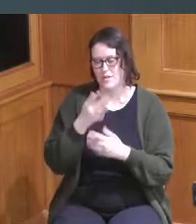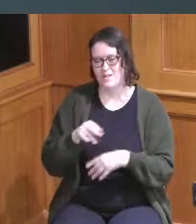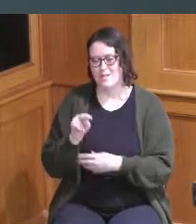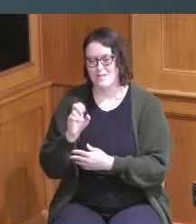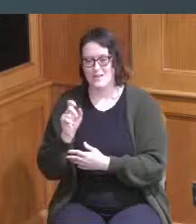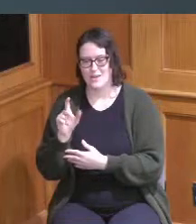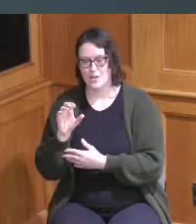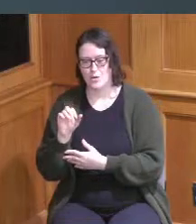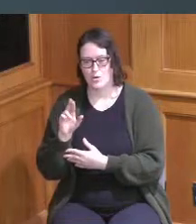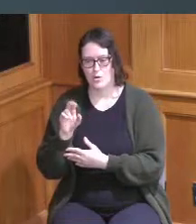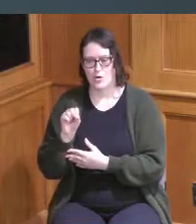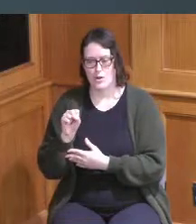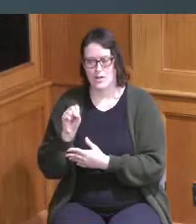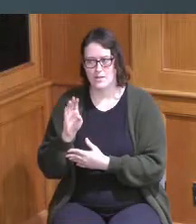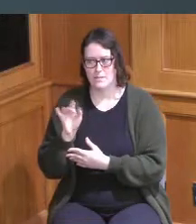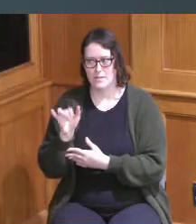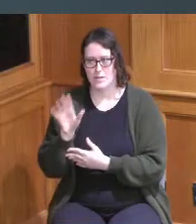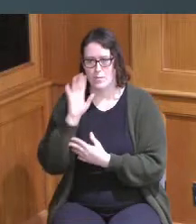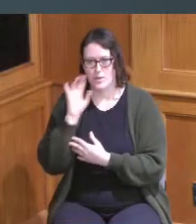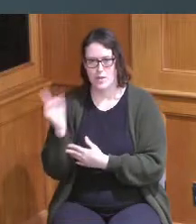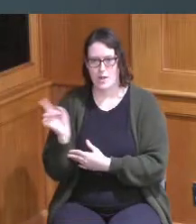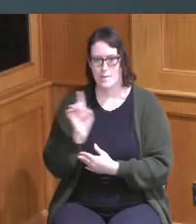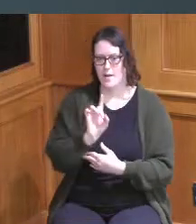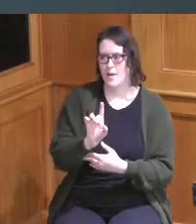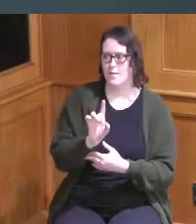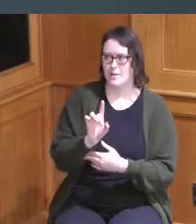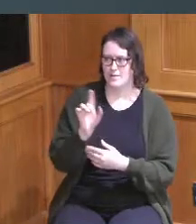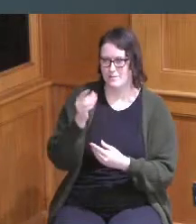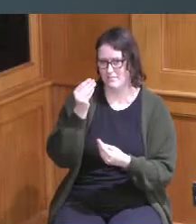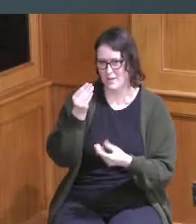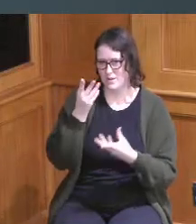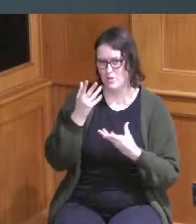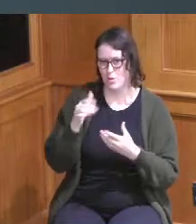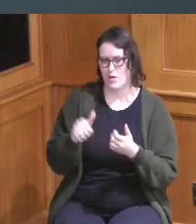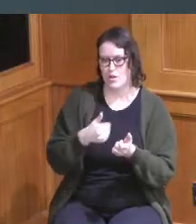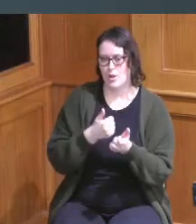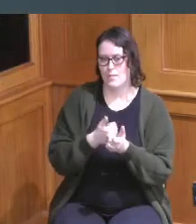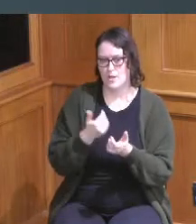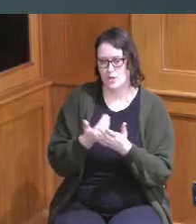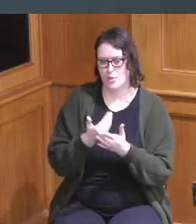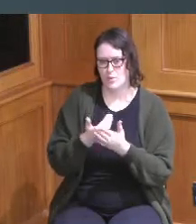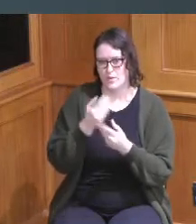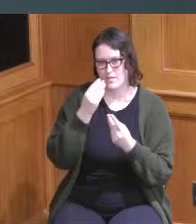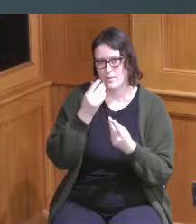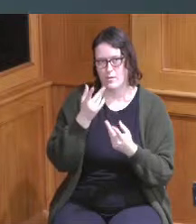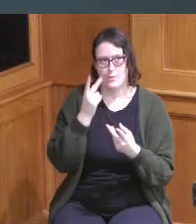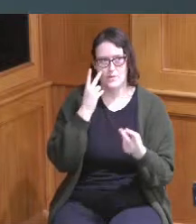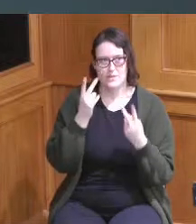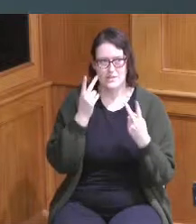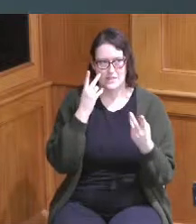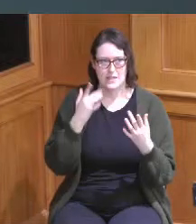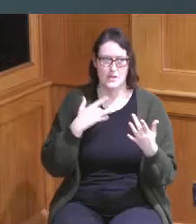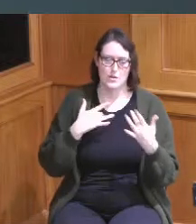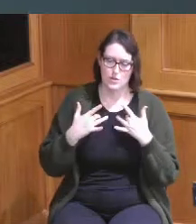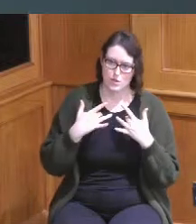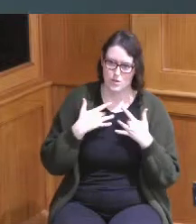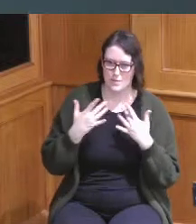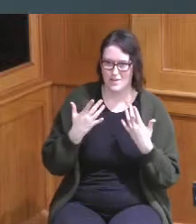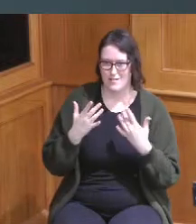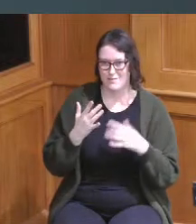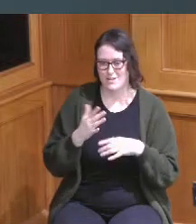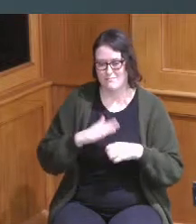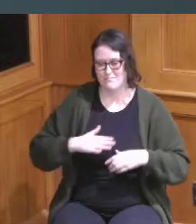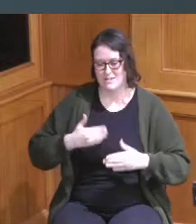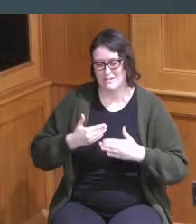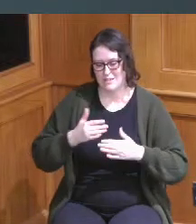He'll set the tone, and Nick Crosley will come up and give us an update of what we all have seen and been concerned about right in our